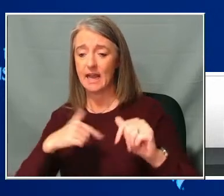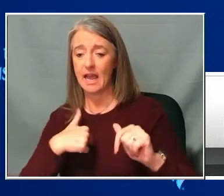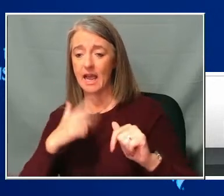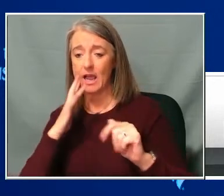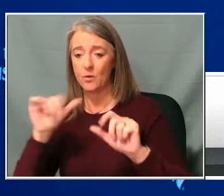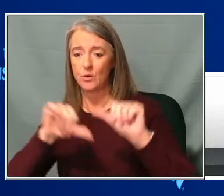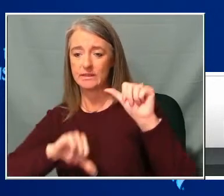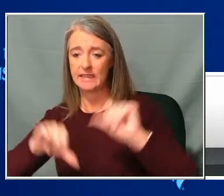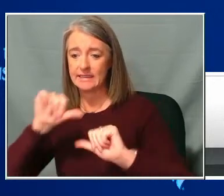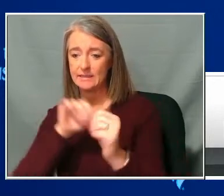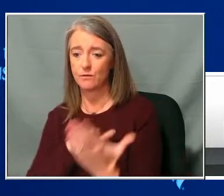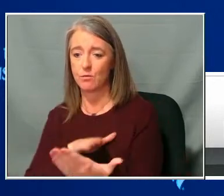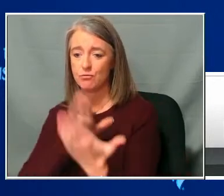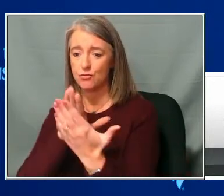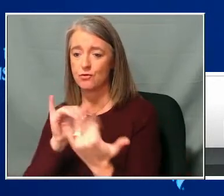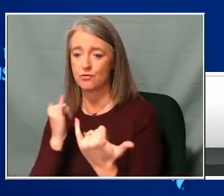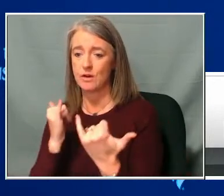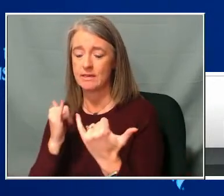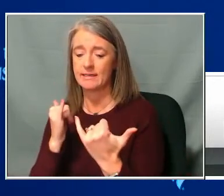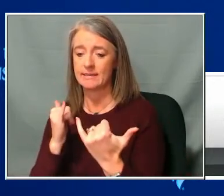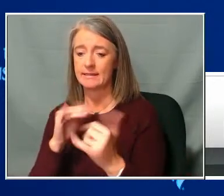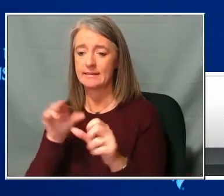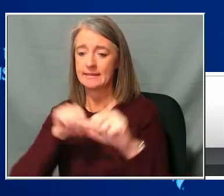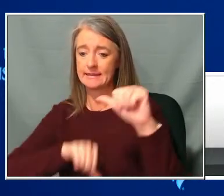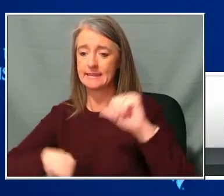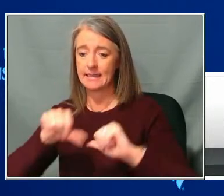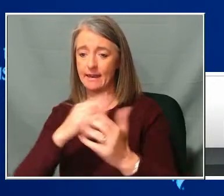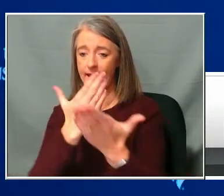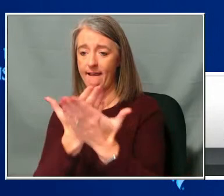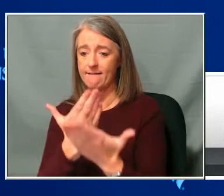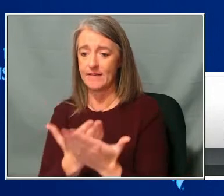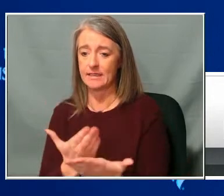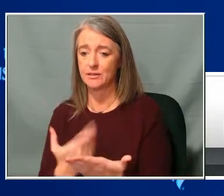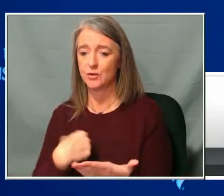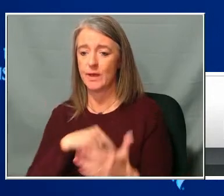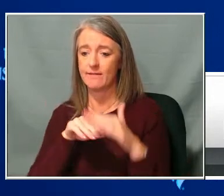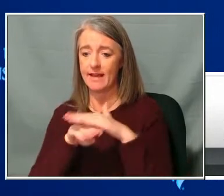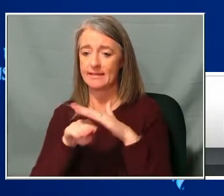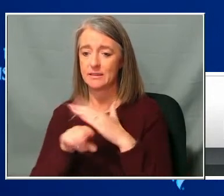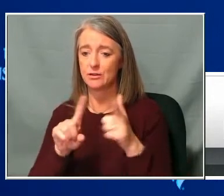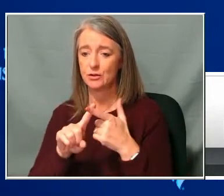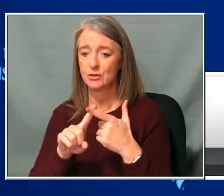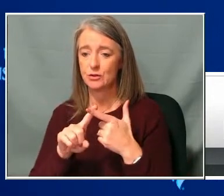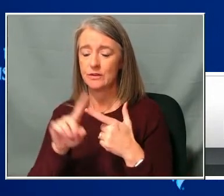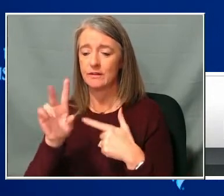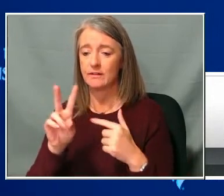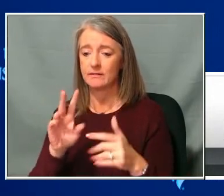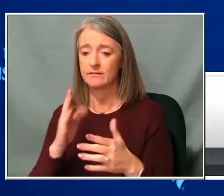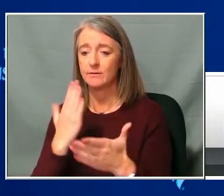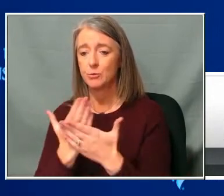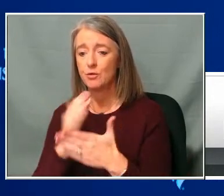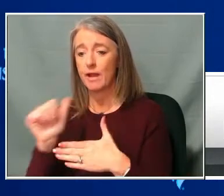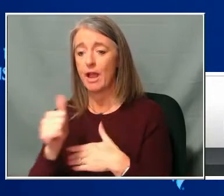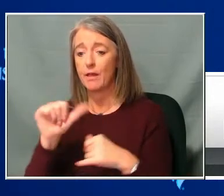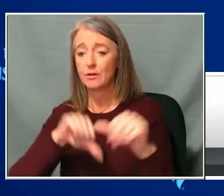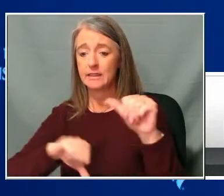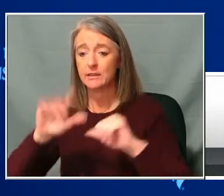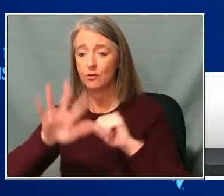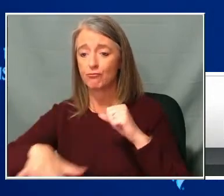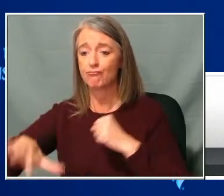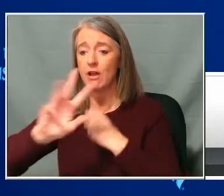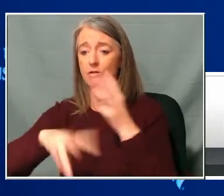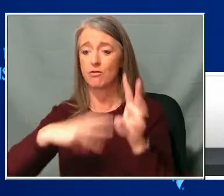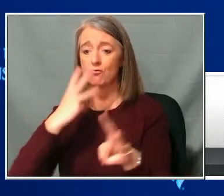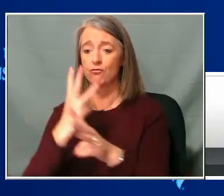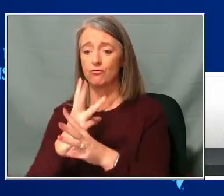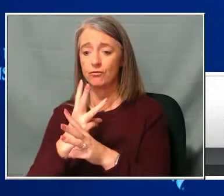scientific approach. And right now, the scientific evidence that we have access to that is vetted by other scientists around the world, not just here or not